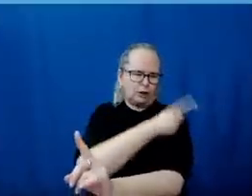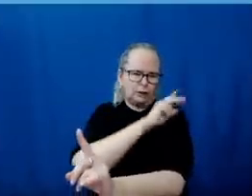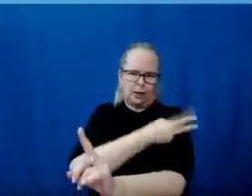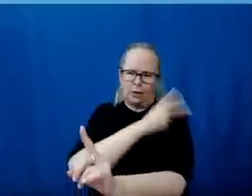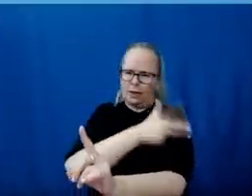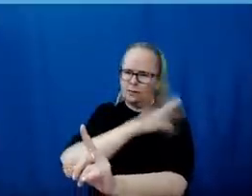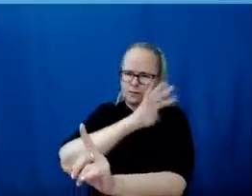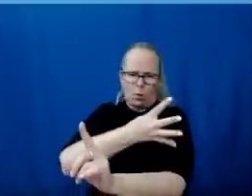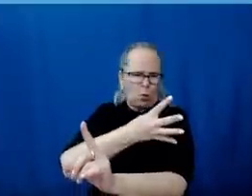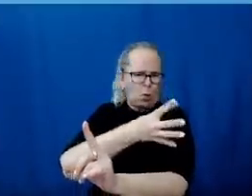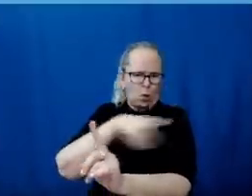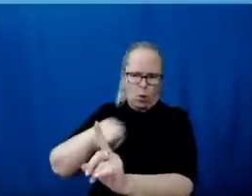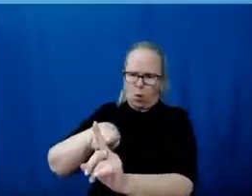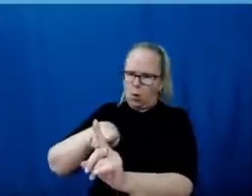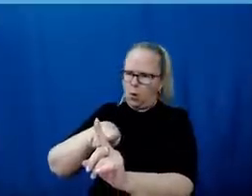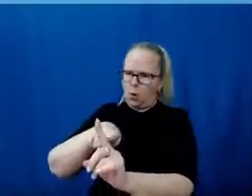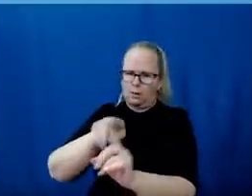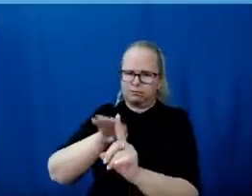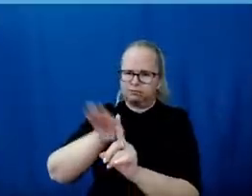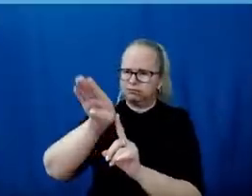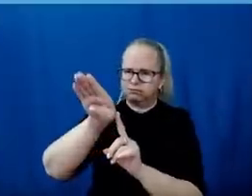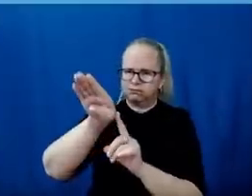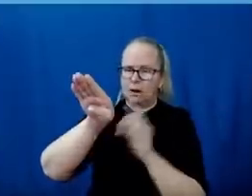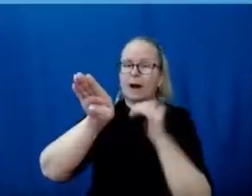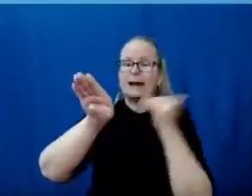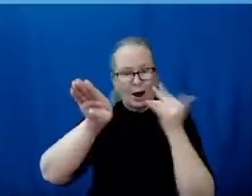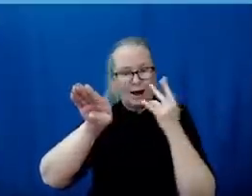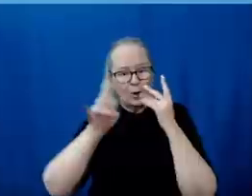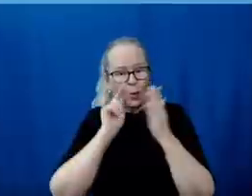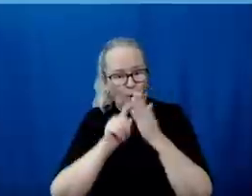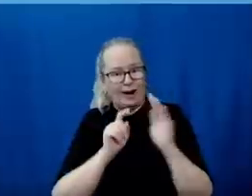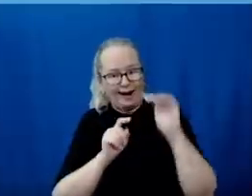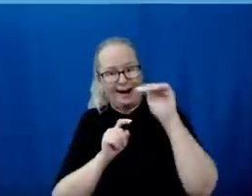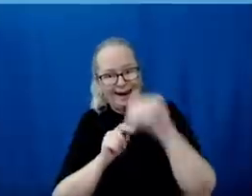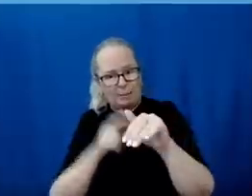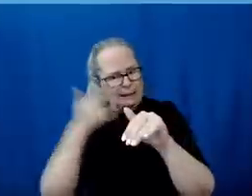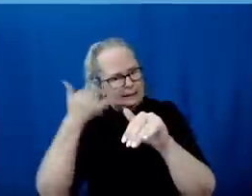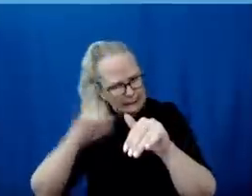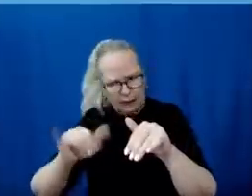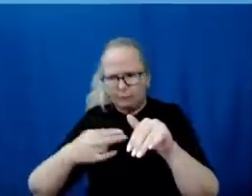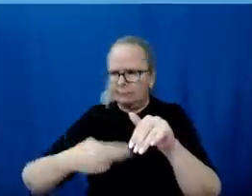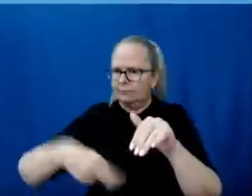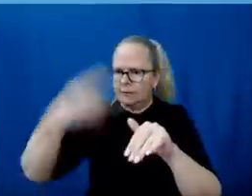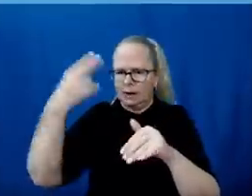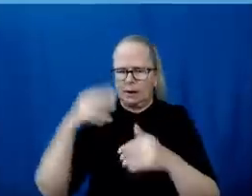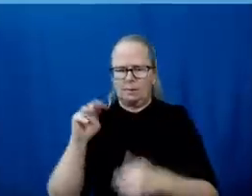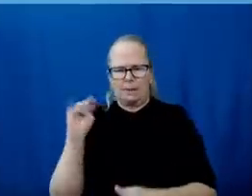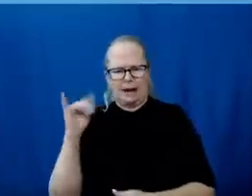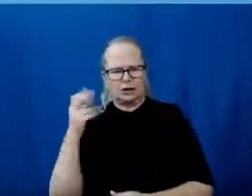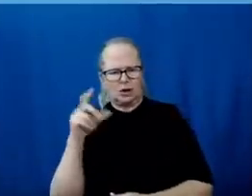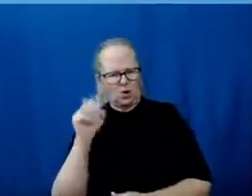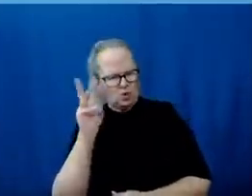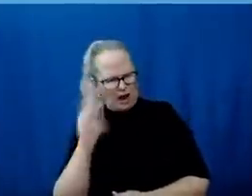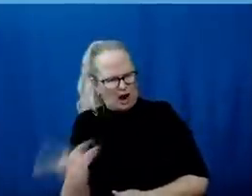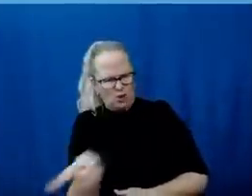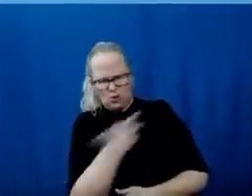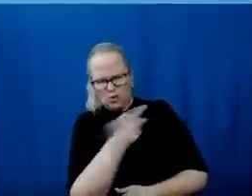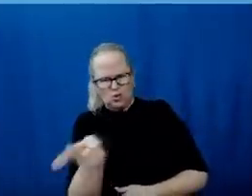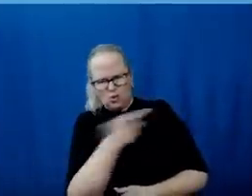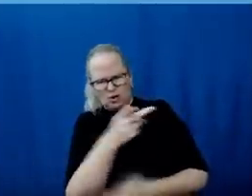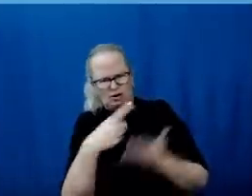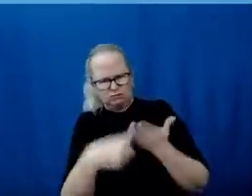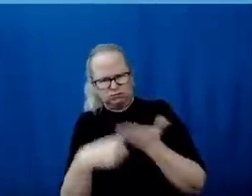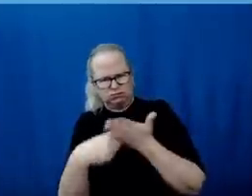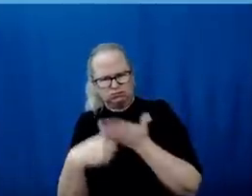finally starting to look better, they're still worse than they ever were before. I am immensely enjoying the fact that you guys are just going through my list of questions